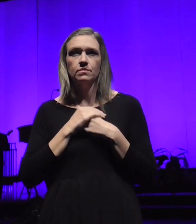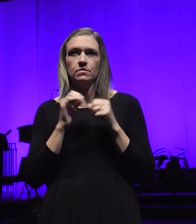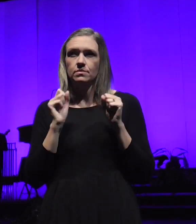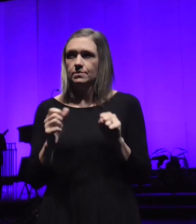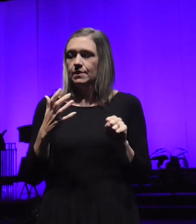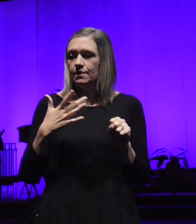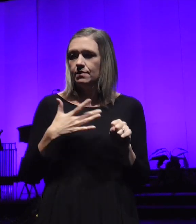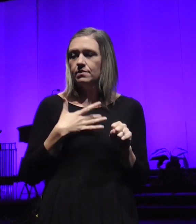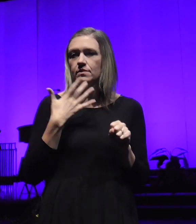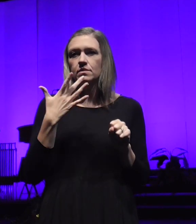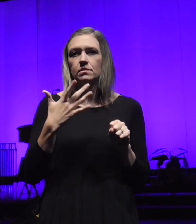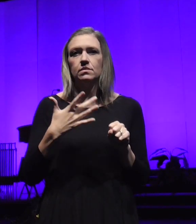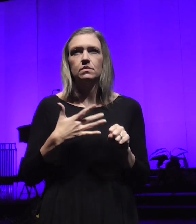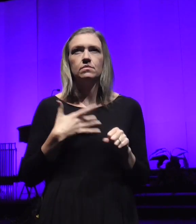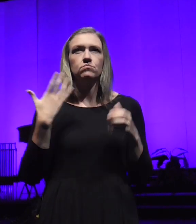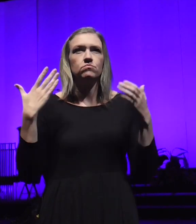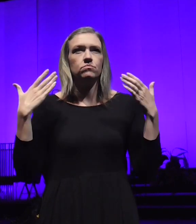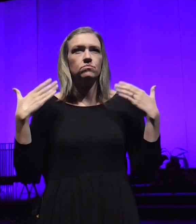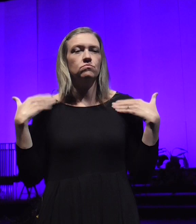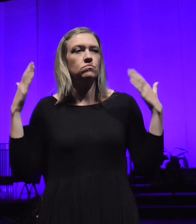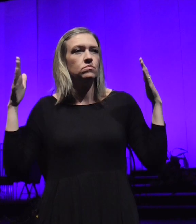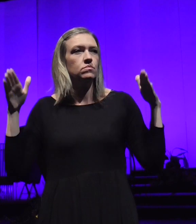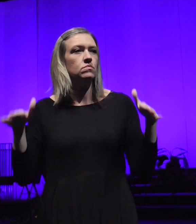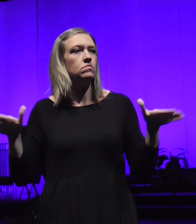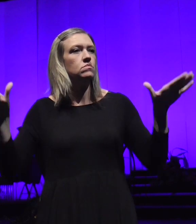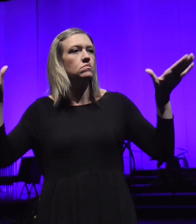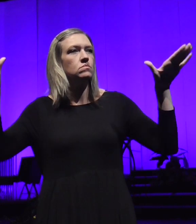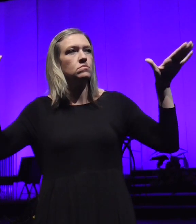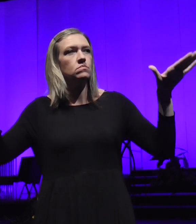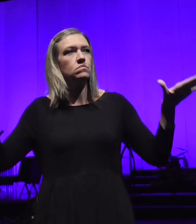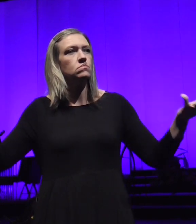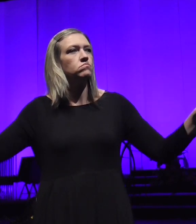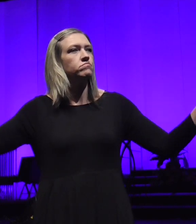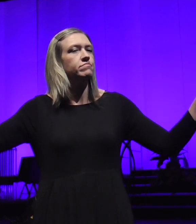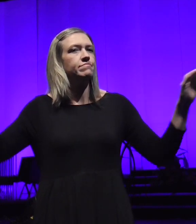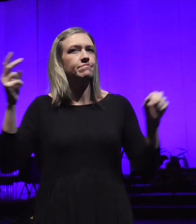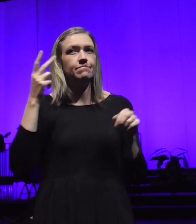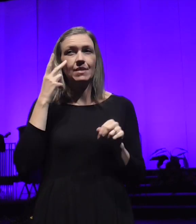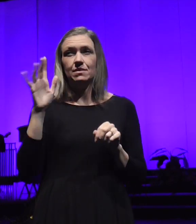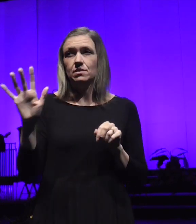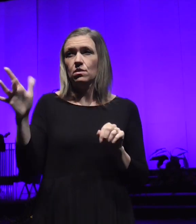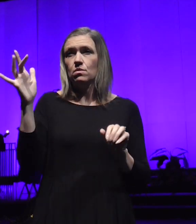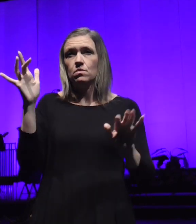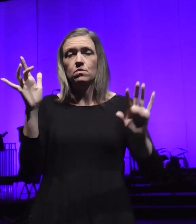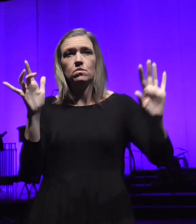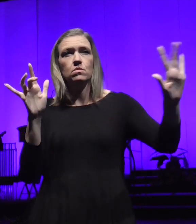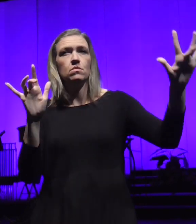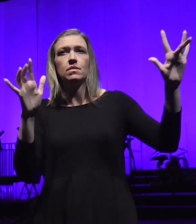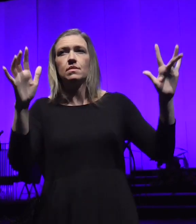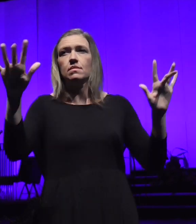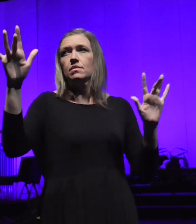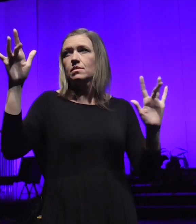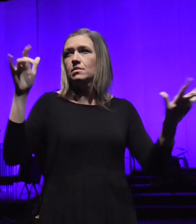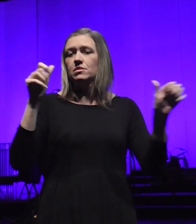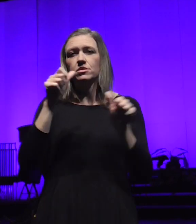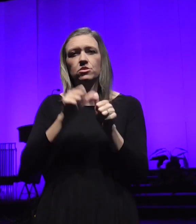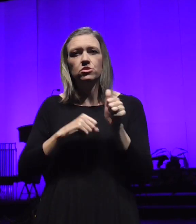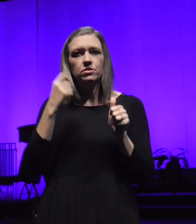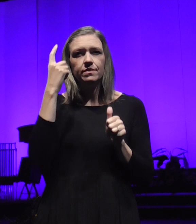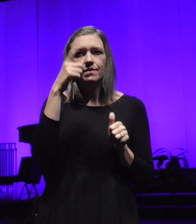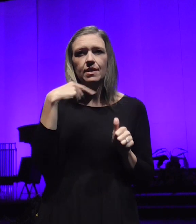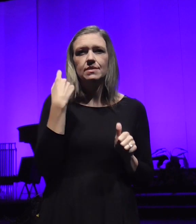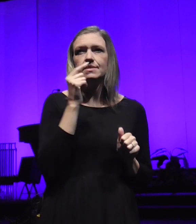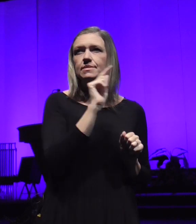grace. I can hear the brush of angel wings. I see glory on